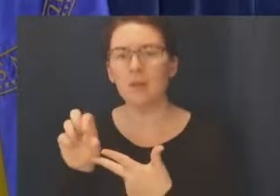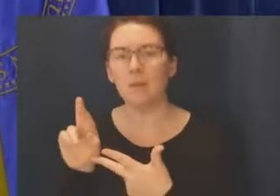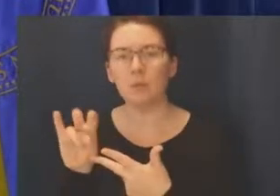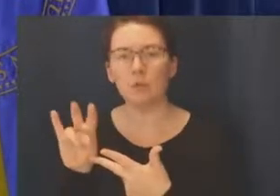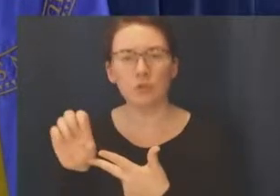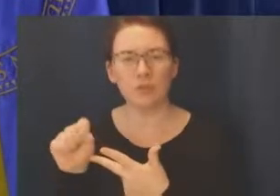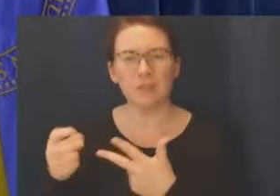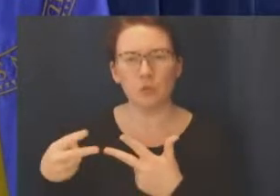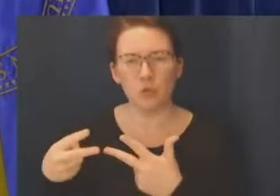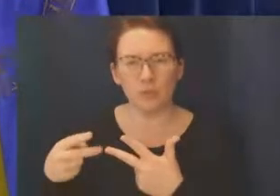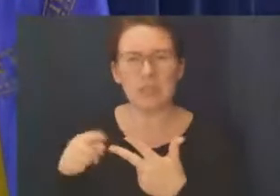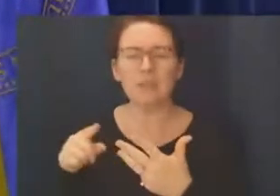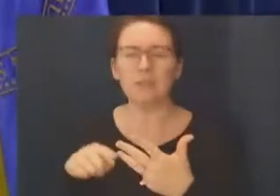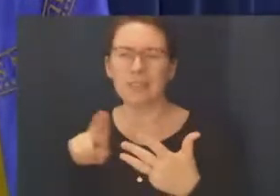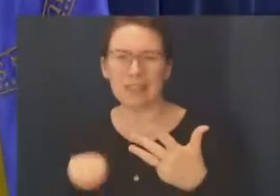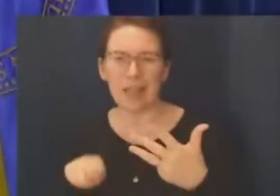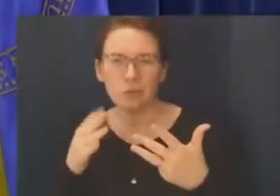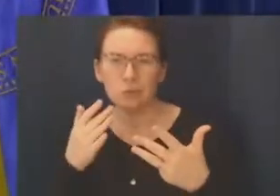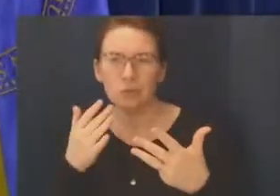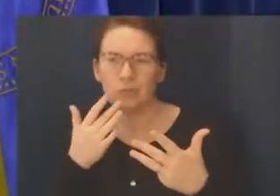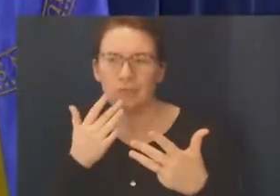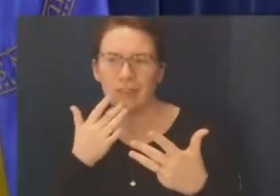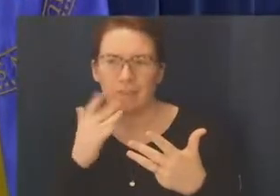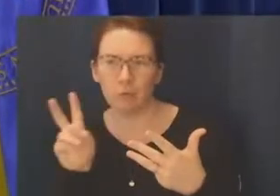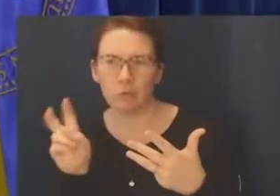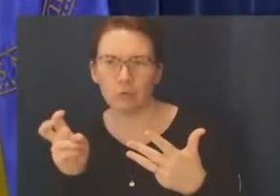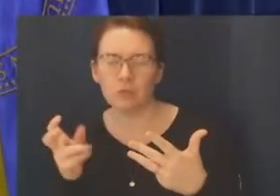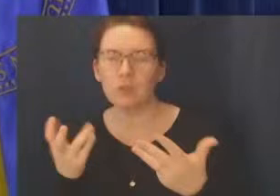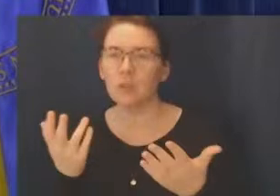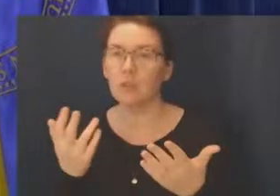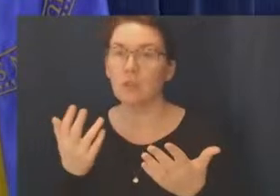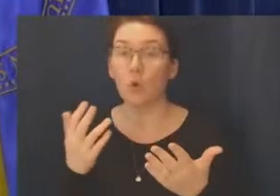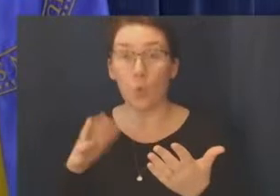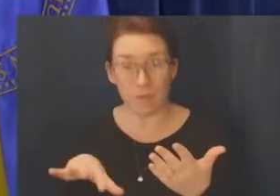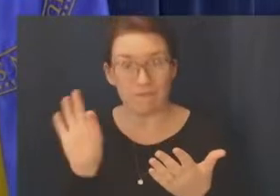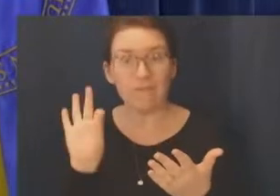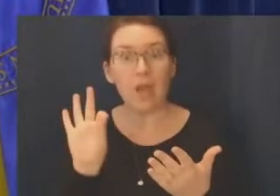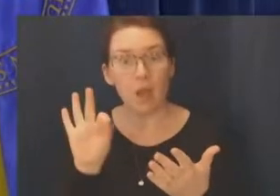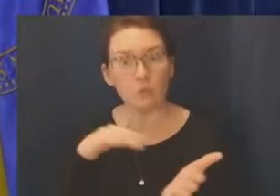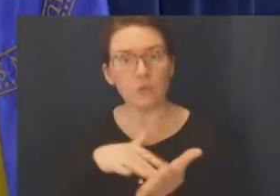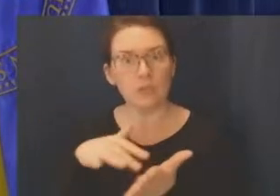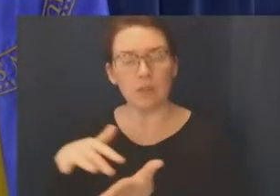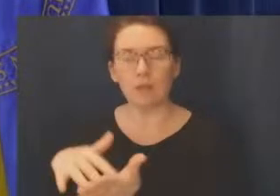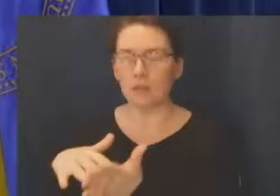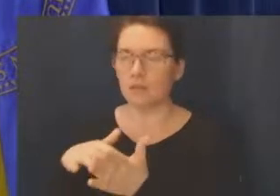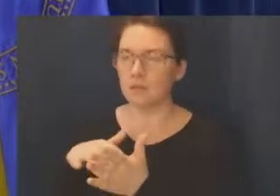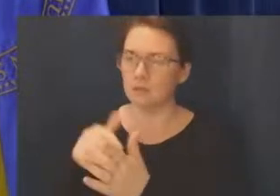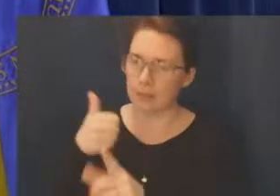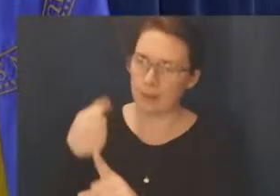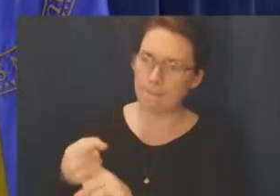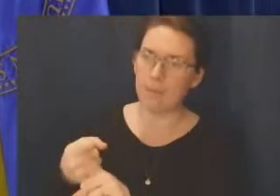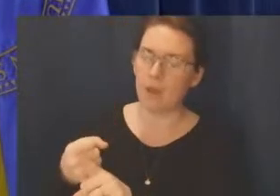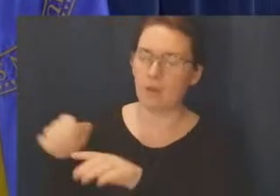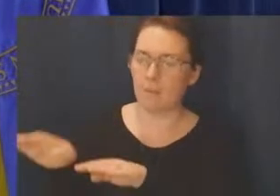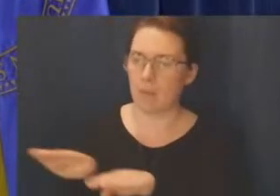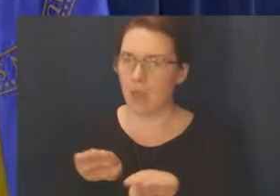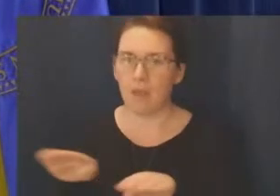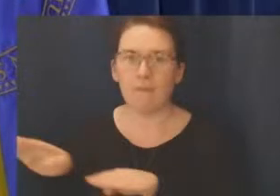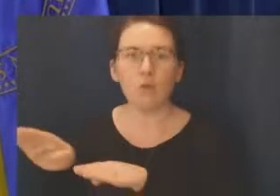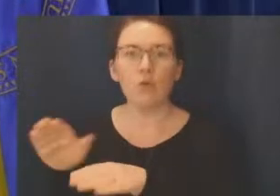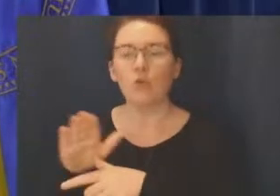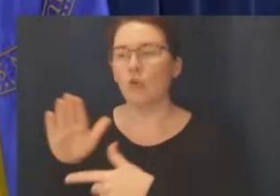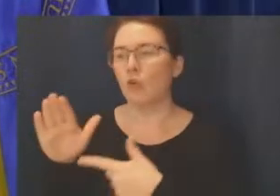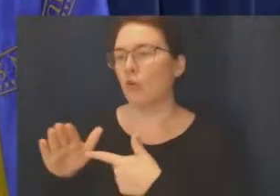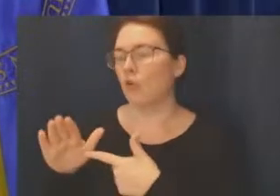flavors have been linked in studies, many studies, to behavioral issues, to metabolic dysfunction, to inflammation in the body. And these aren't just